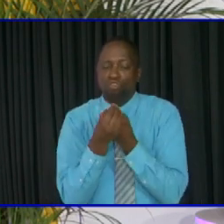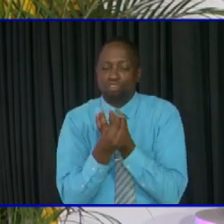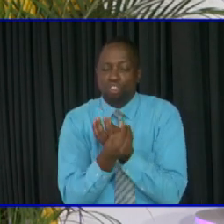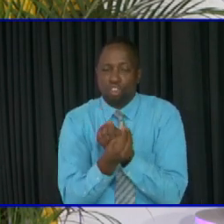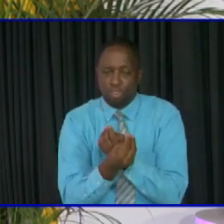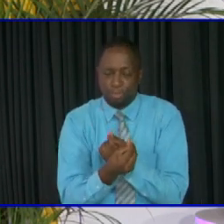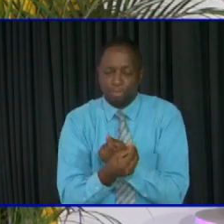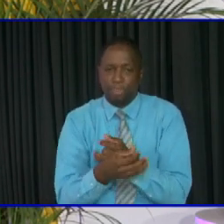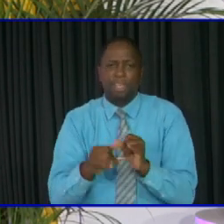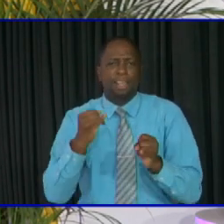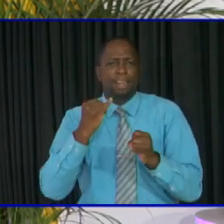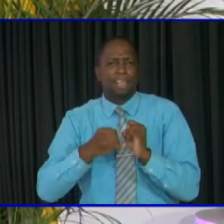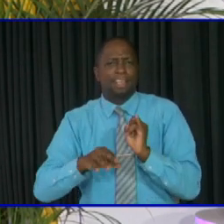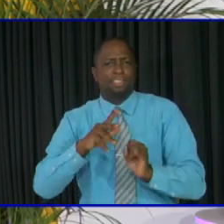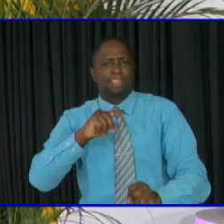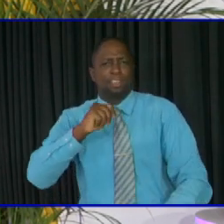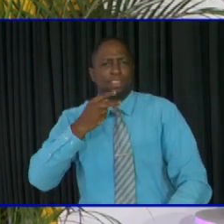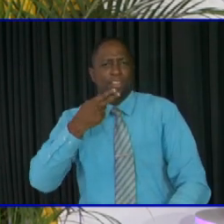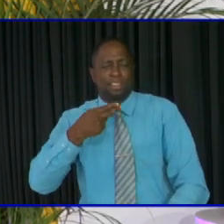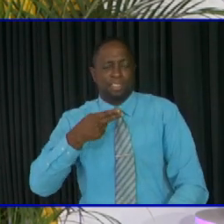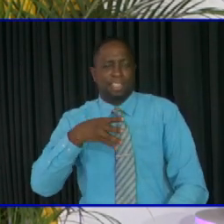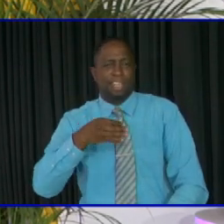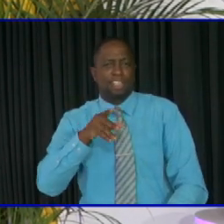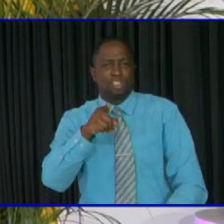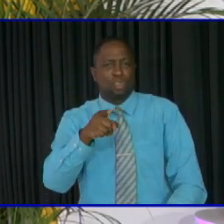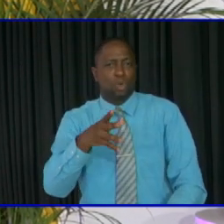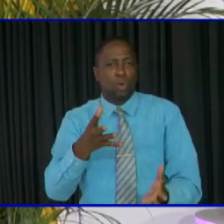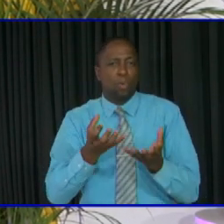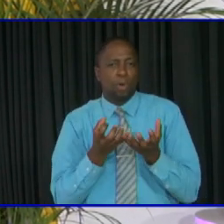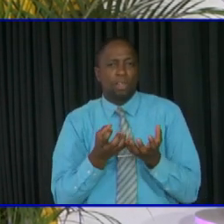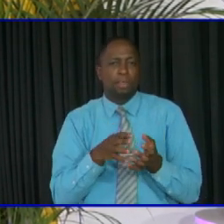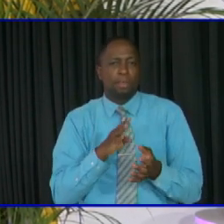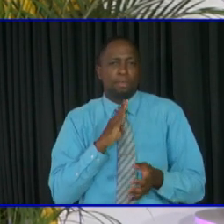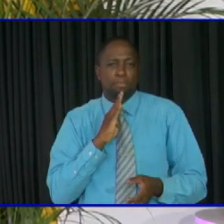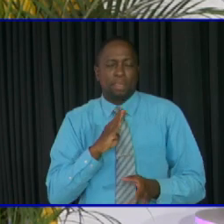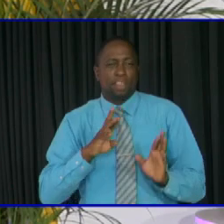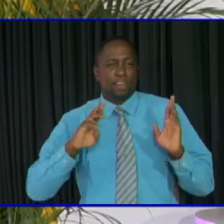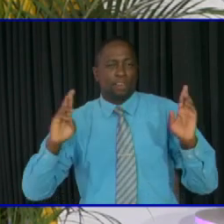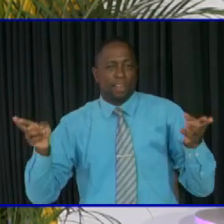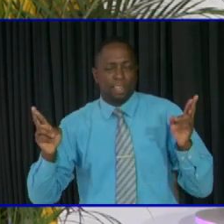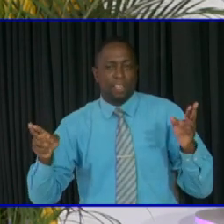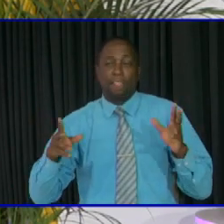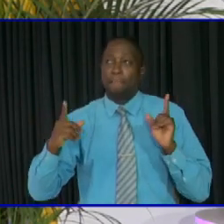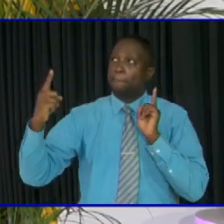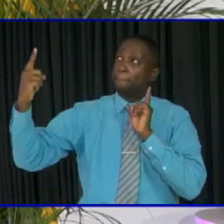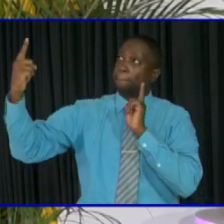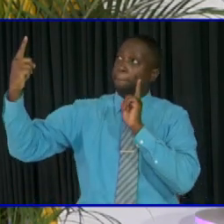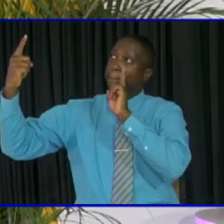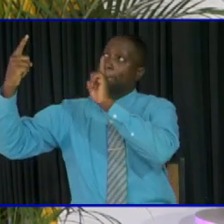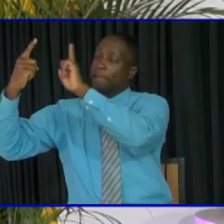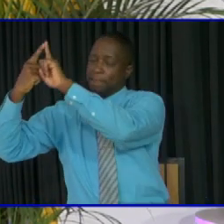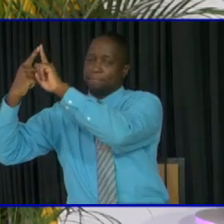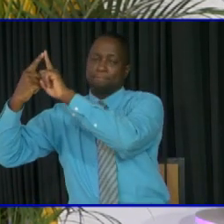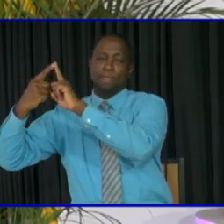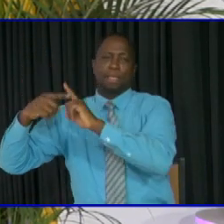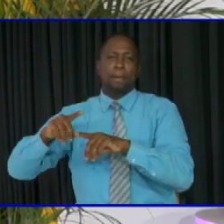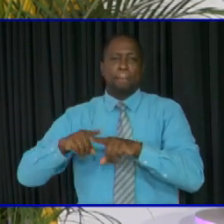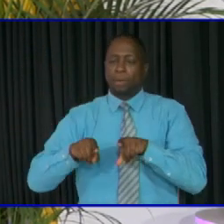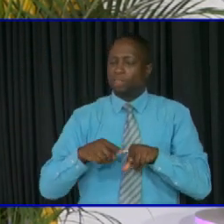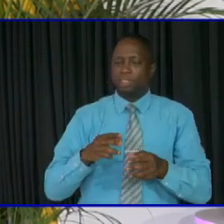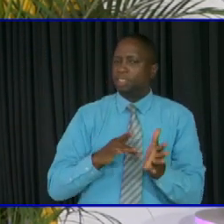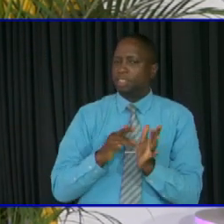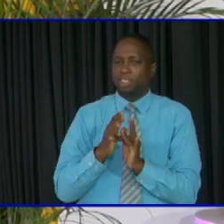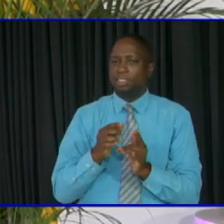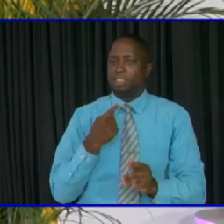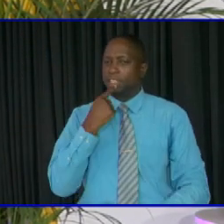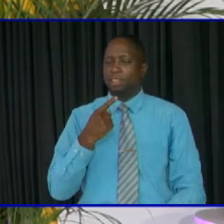night. And you want to be ready to meet Jesus. But hey, Jesus is saying that